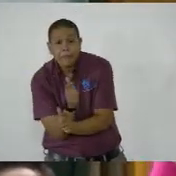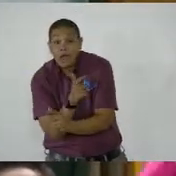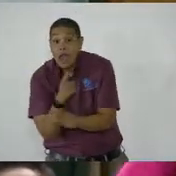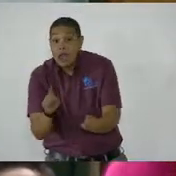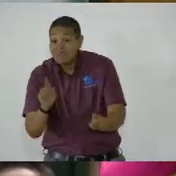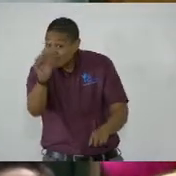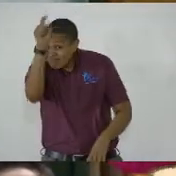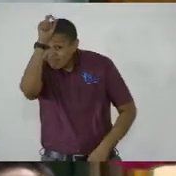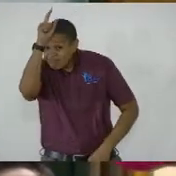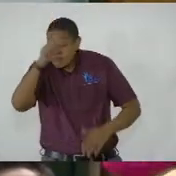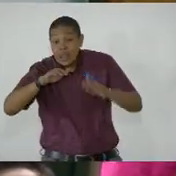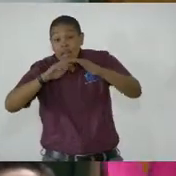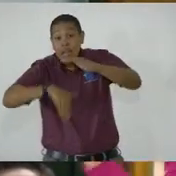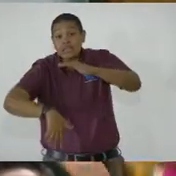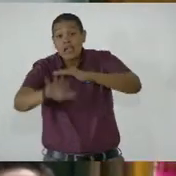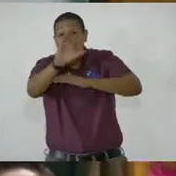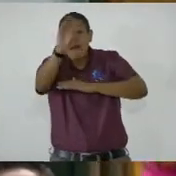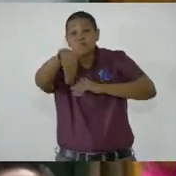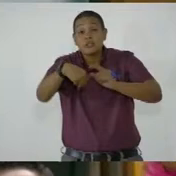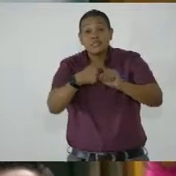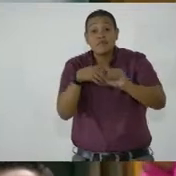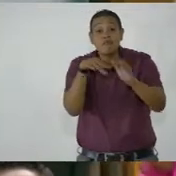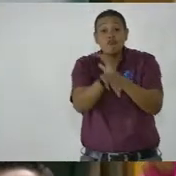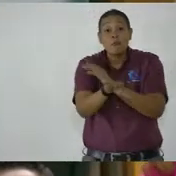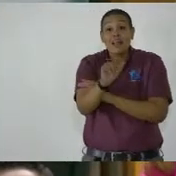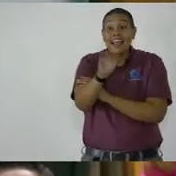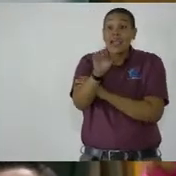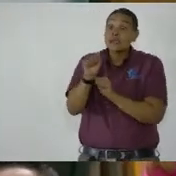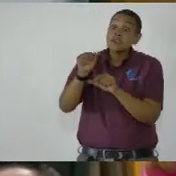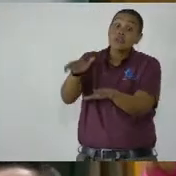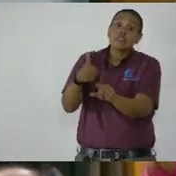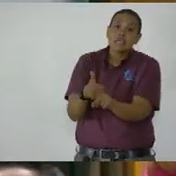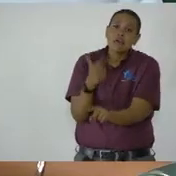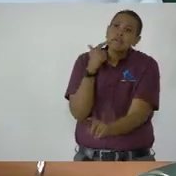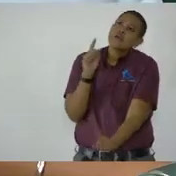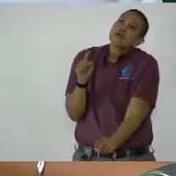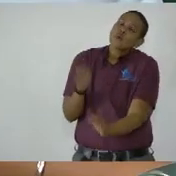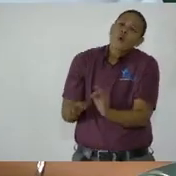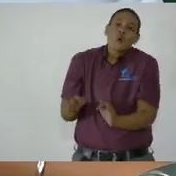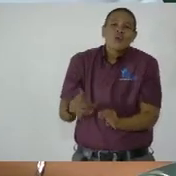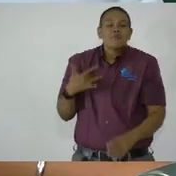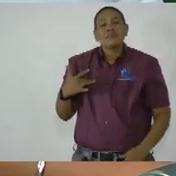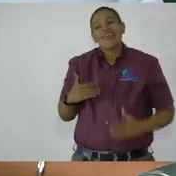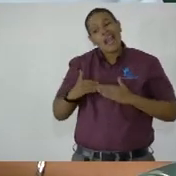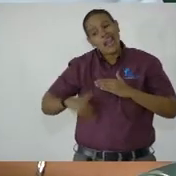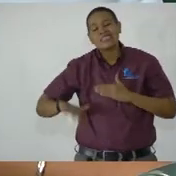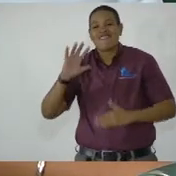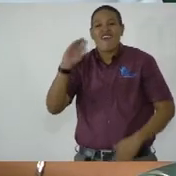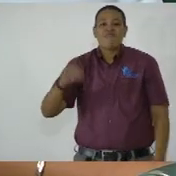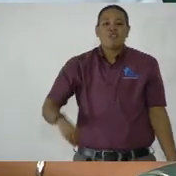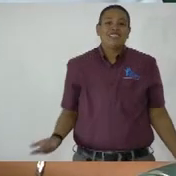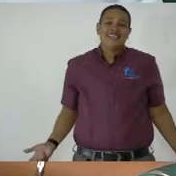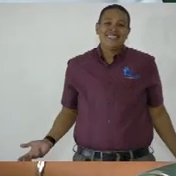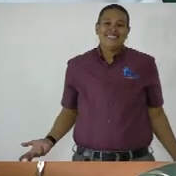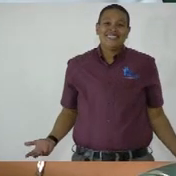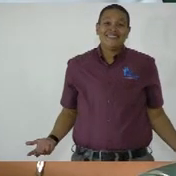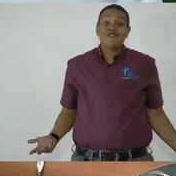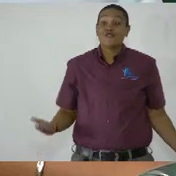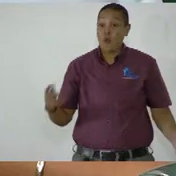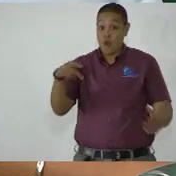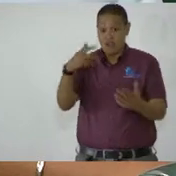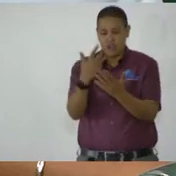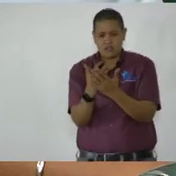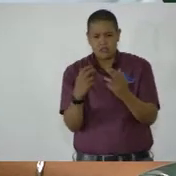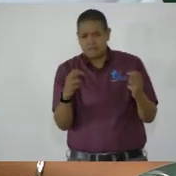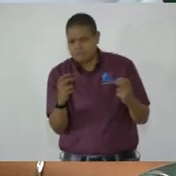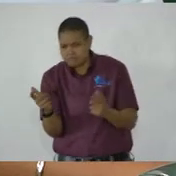than 5% of the criminal cases are actually tried. So plea bargaining cases must be distinguished